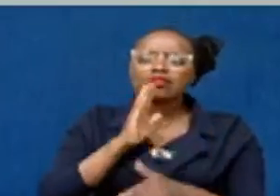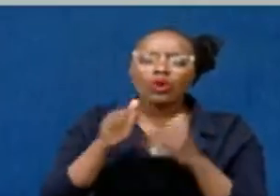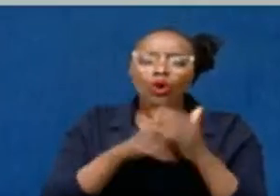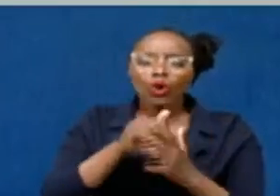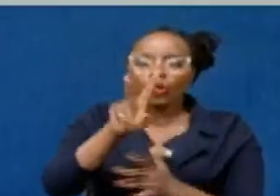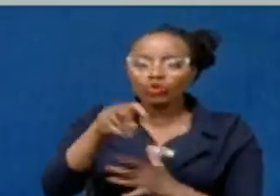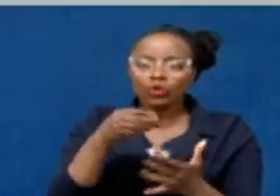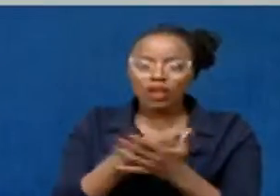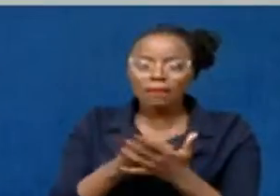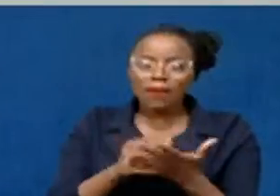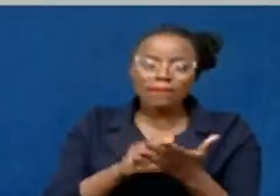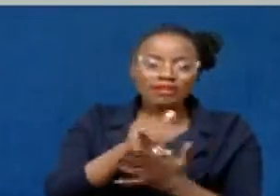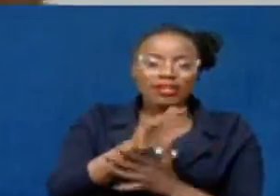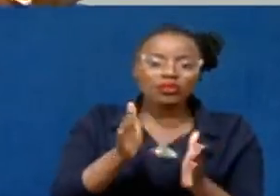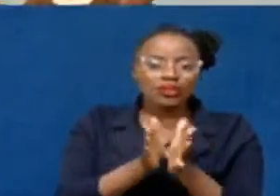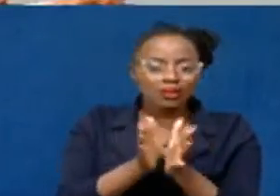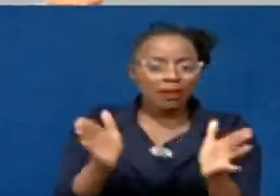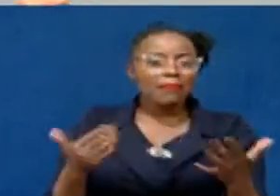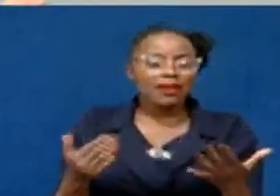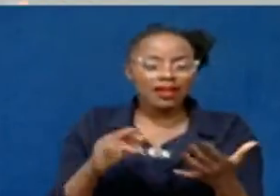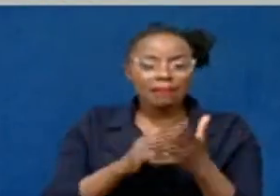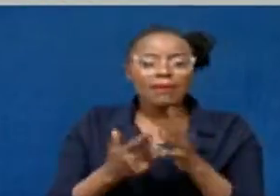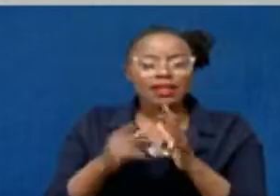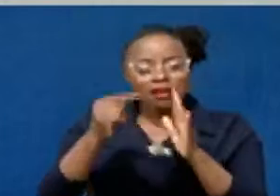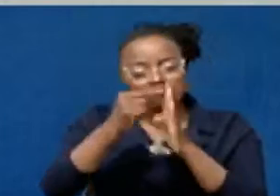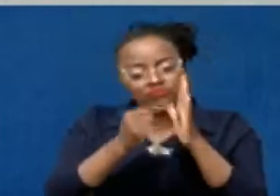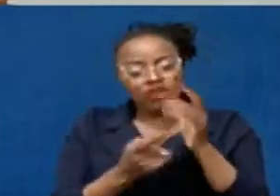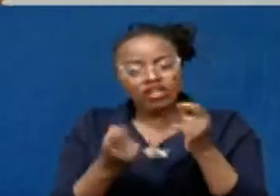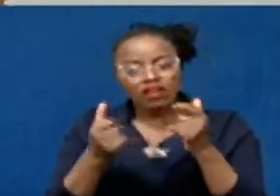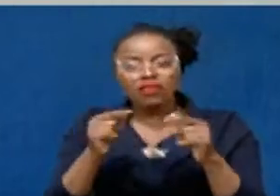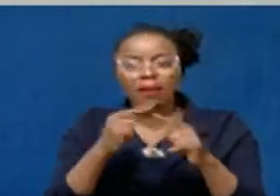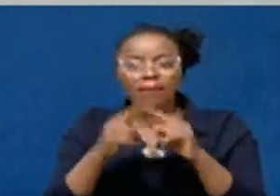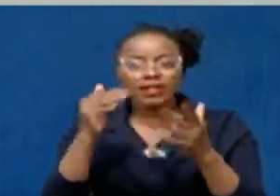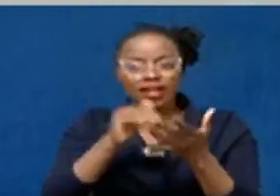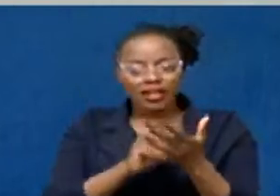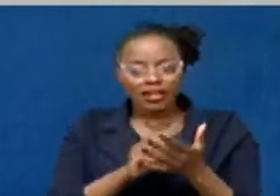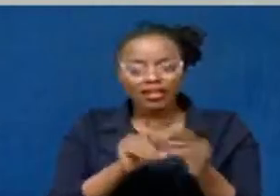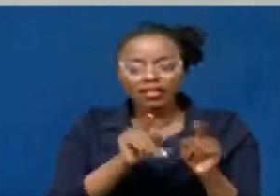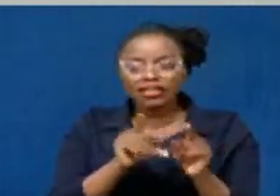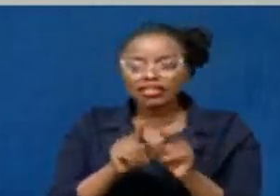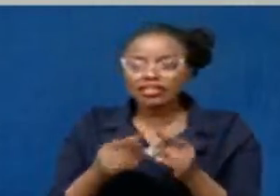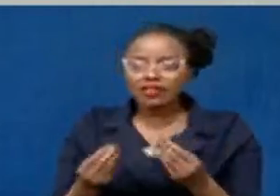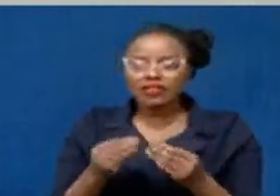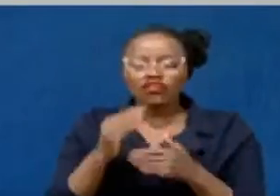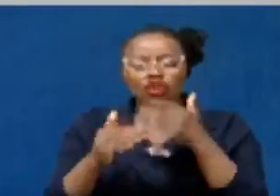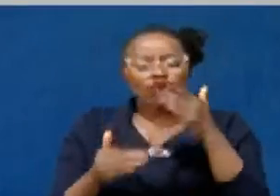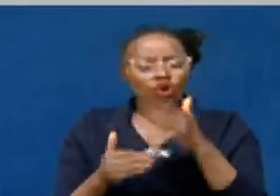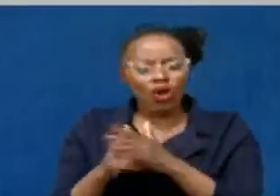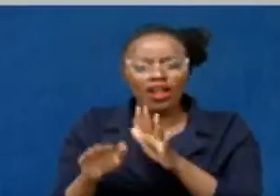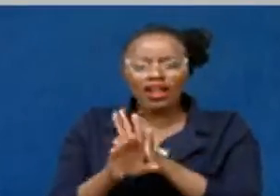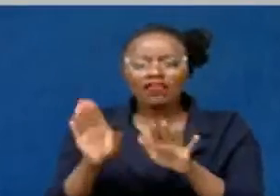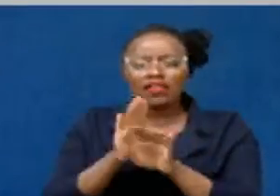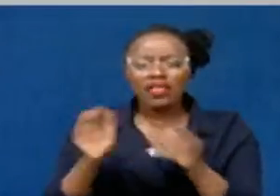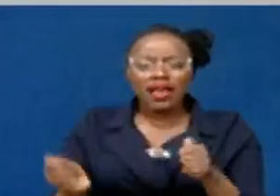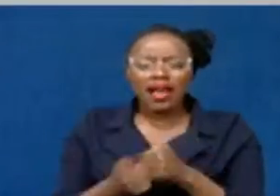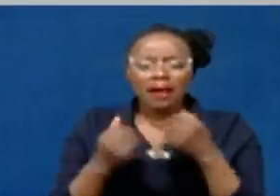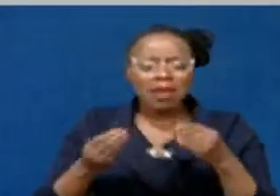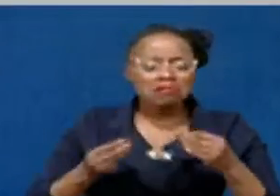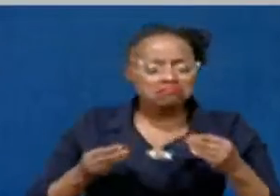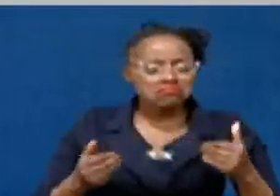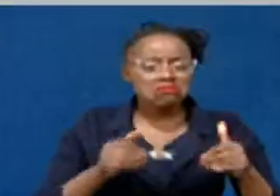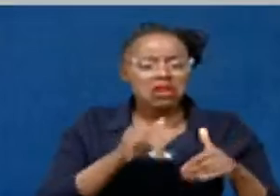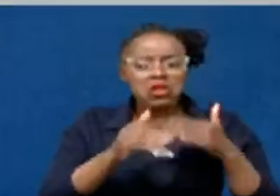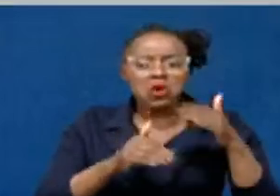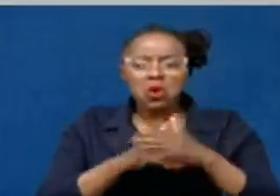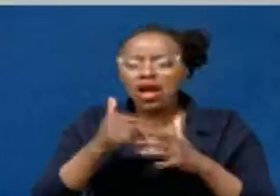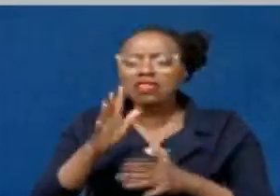money will be returned to the public. He actually made a few points, but again, overshadowed by everything else that was happening around, all these other